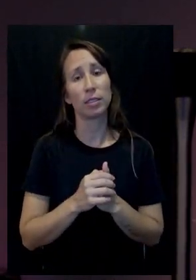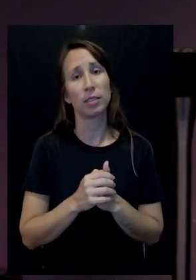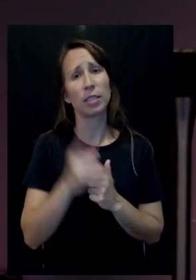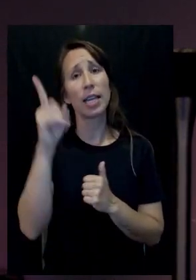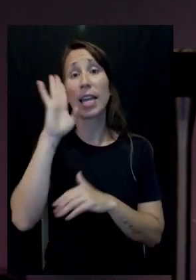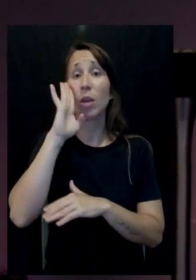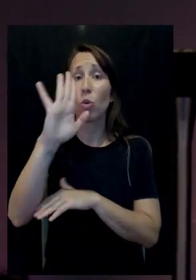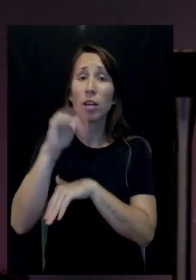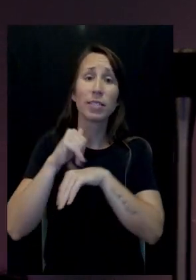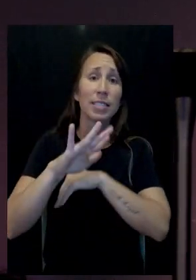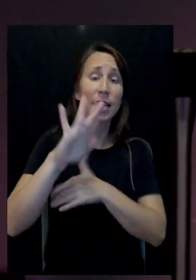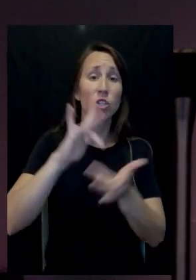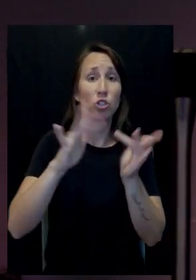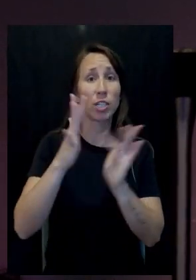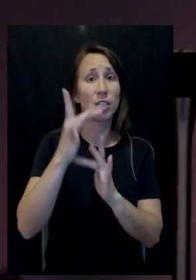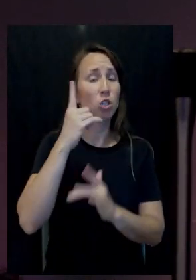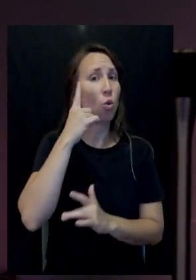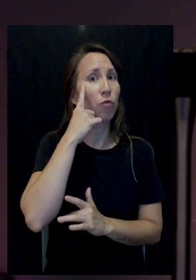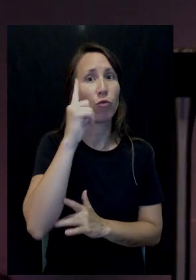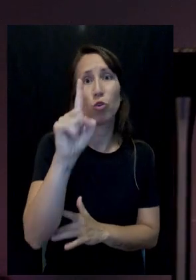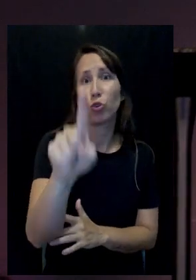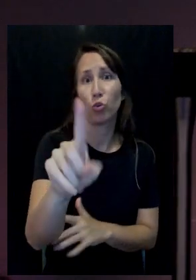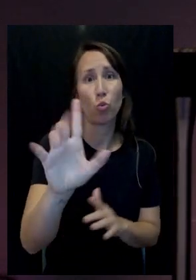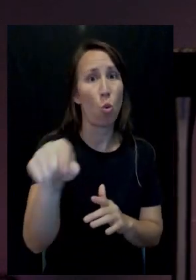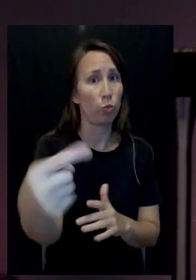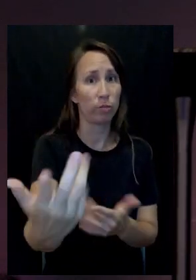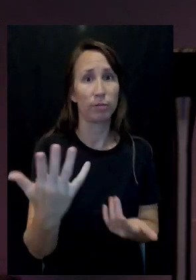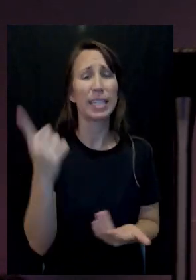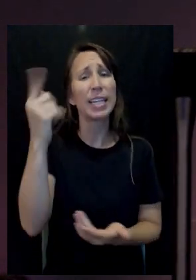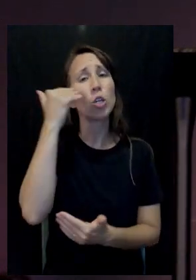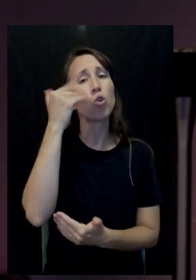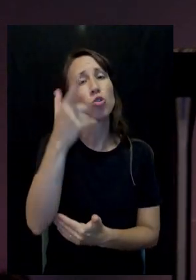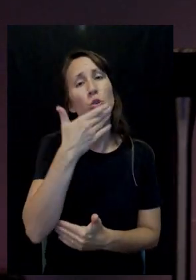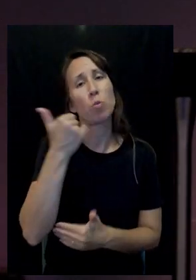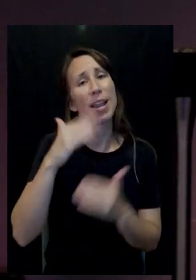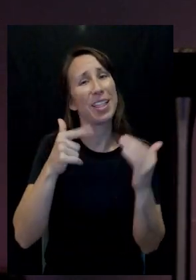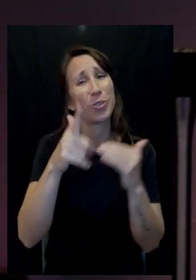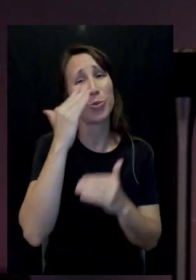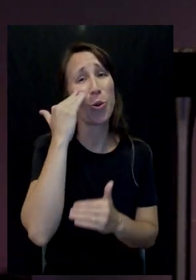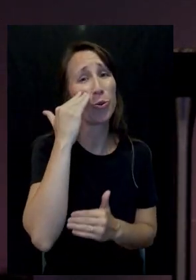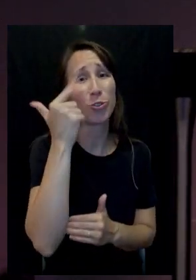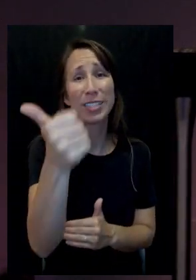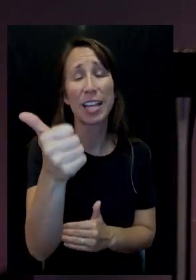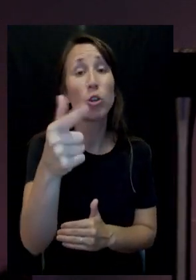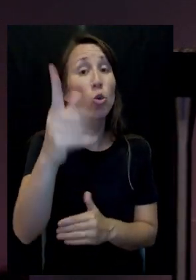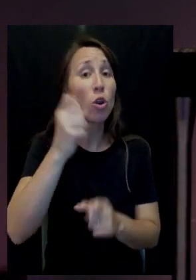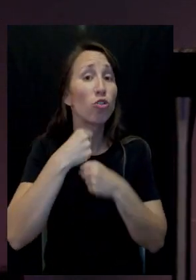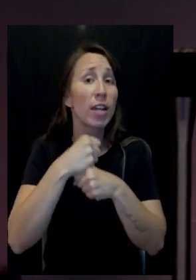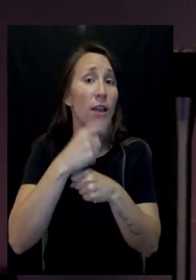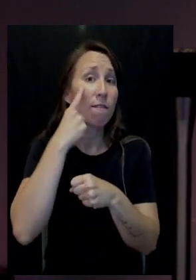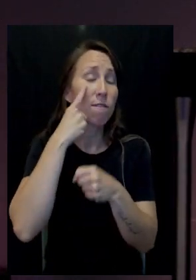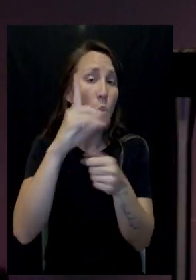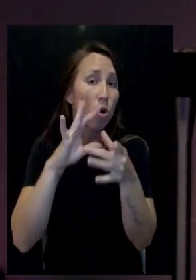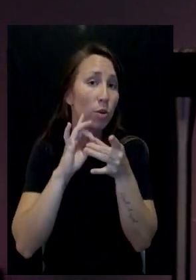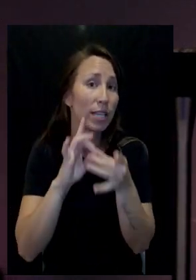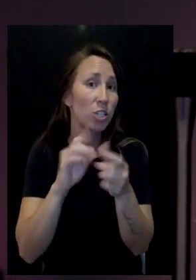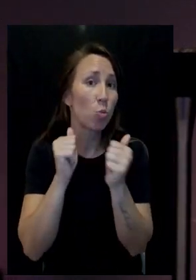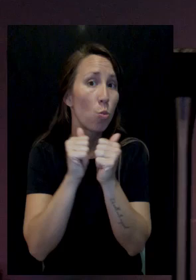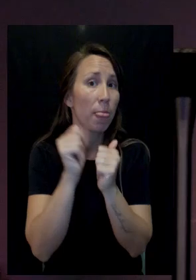sent Jesus if it was just for you. He knows you better than you know yourself. You were created for relationship with